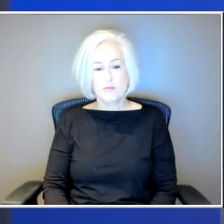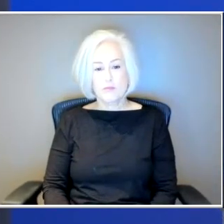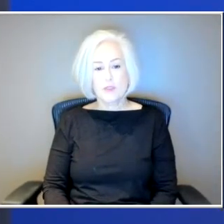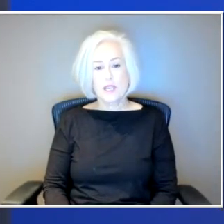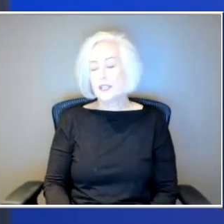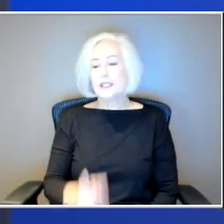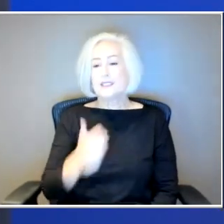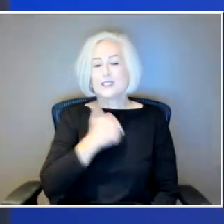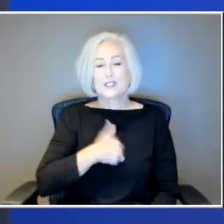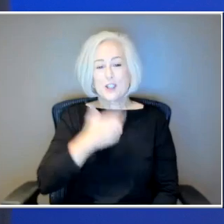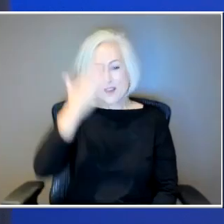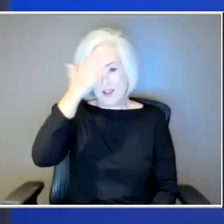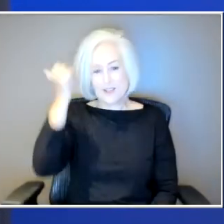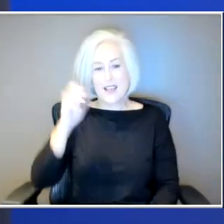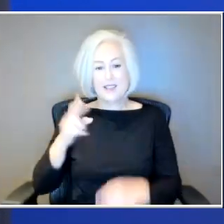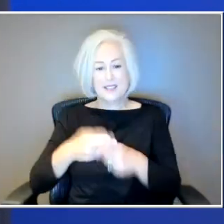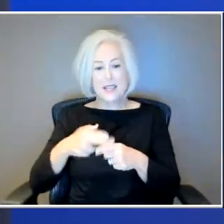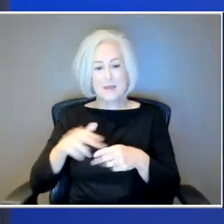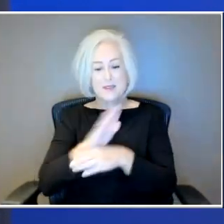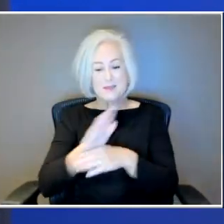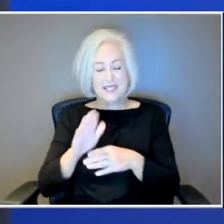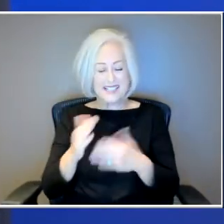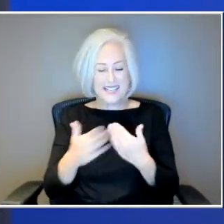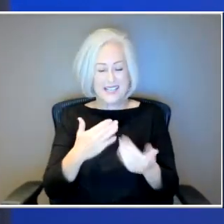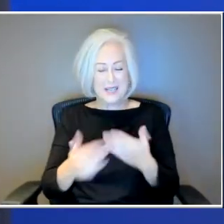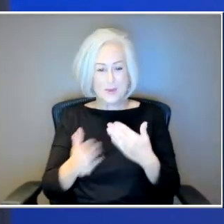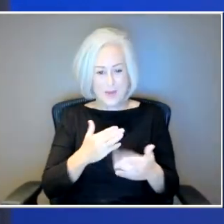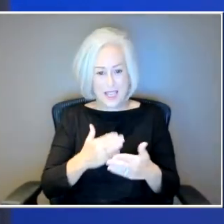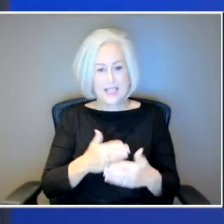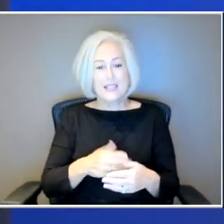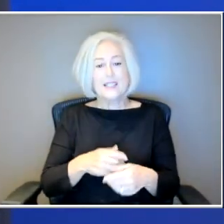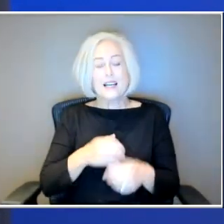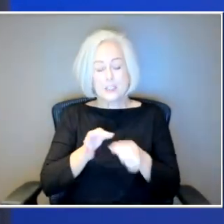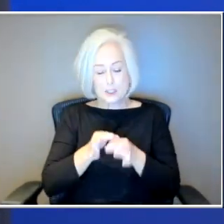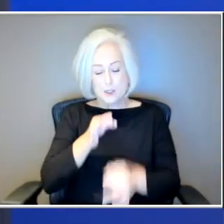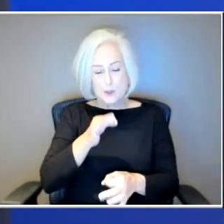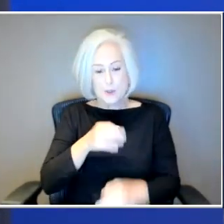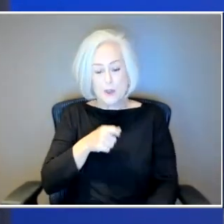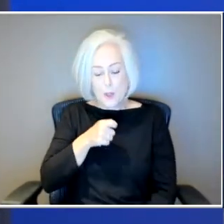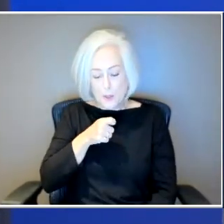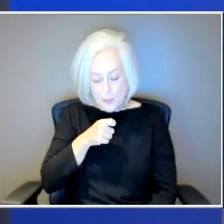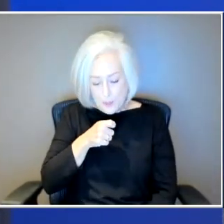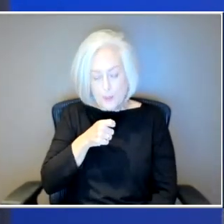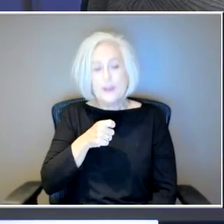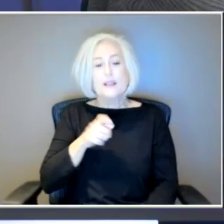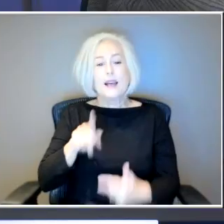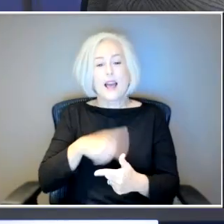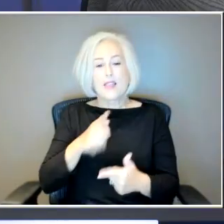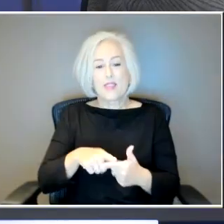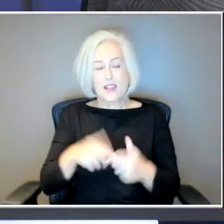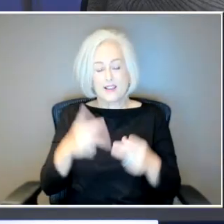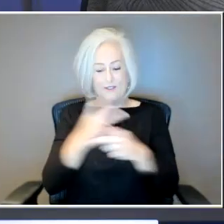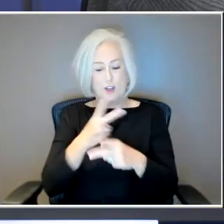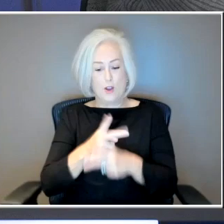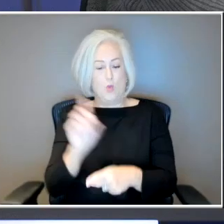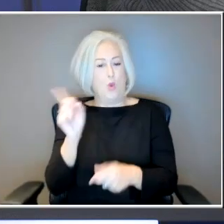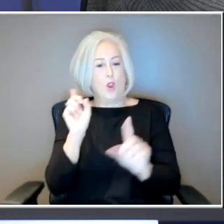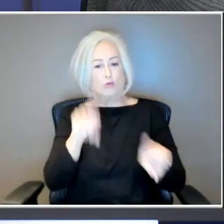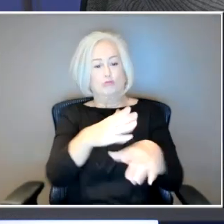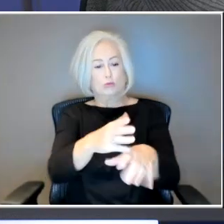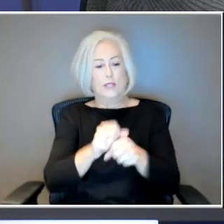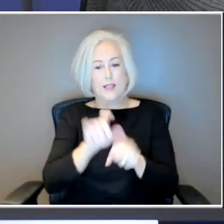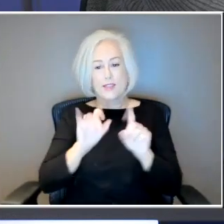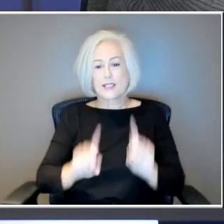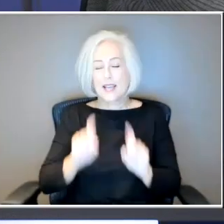I'm forgetting the company's name. All right. But it was just spit, so it was really easy. The hardest part was figuring out where to go. Well, that was what I was going to say. Is you get this genetic